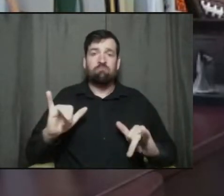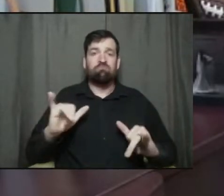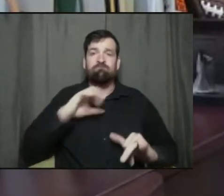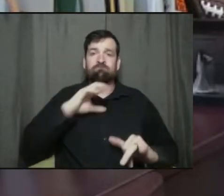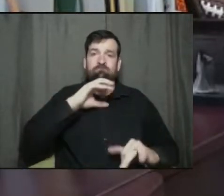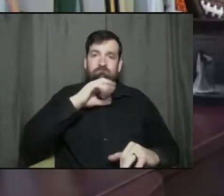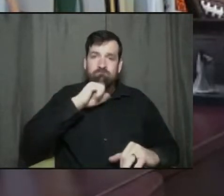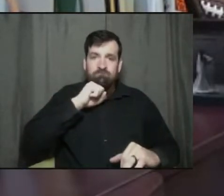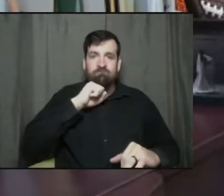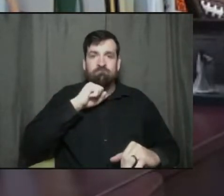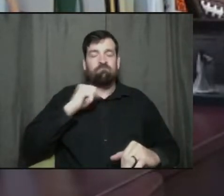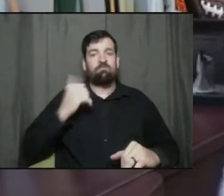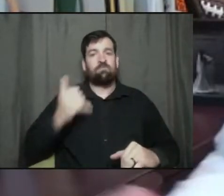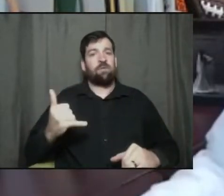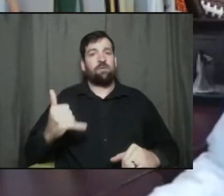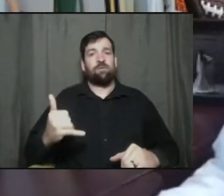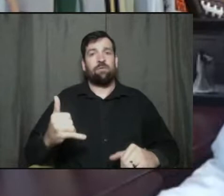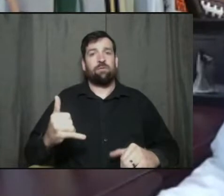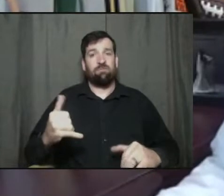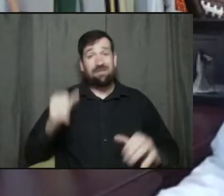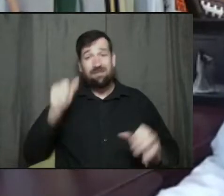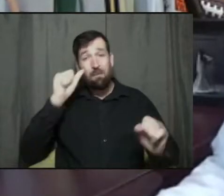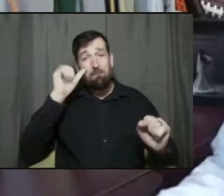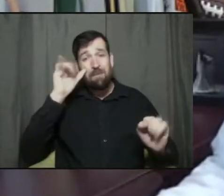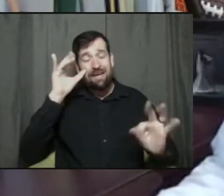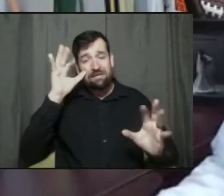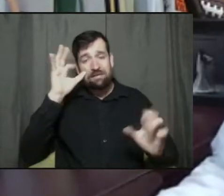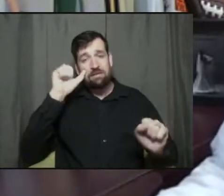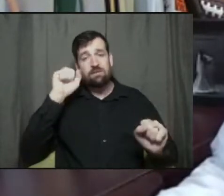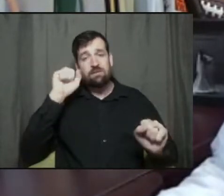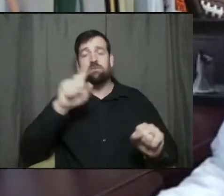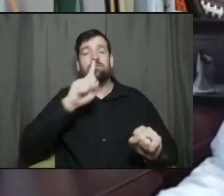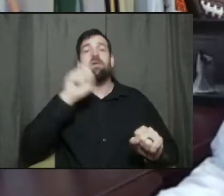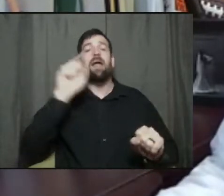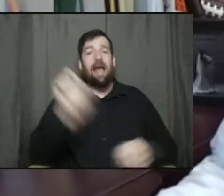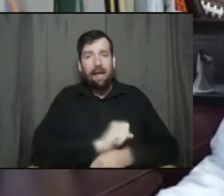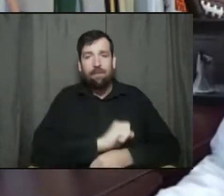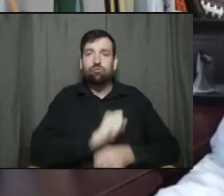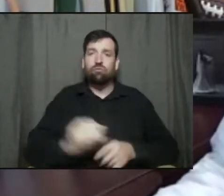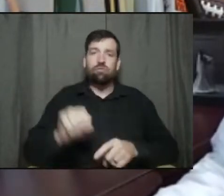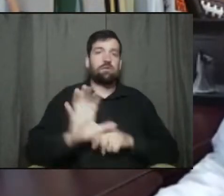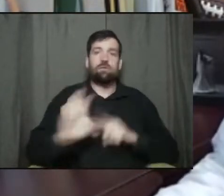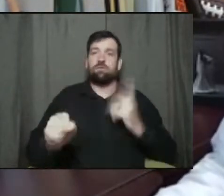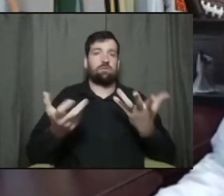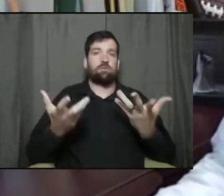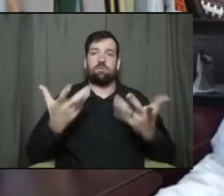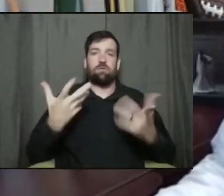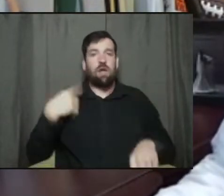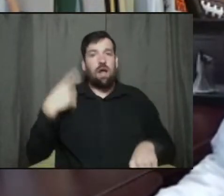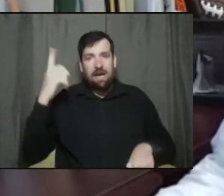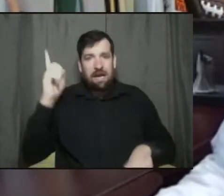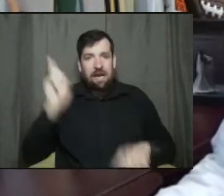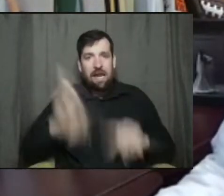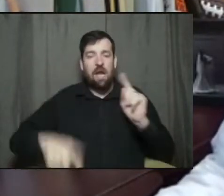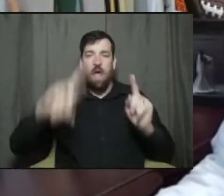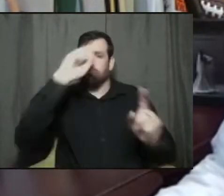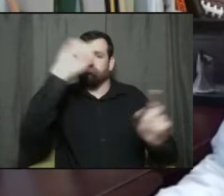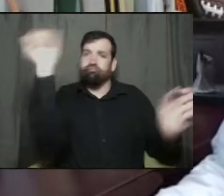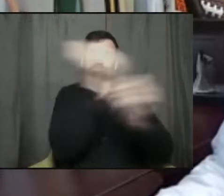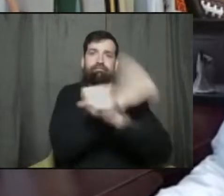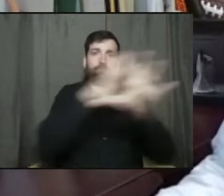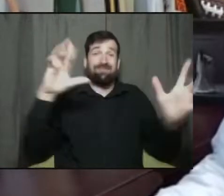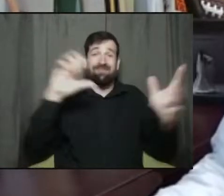But it's amazing. It's absolutely incredible. I couldn't have dreamt how different it would